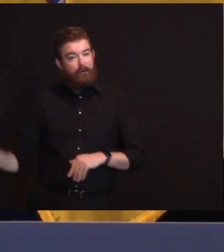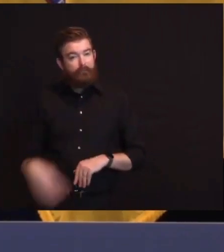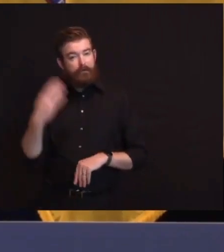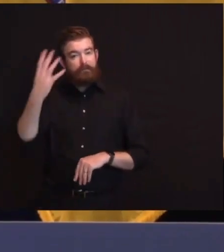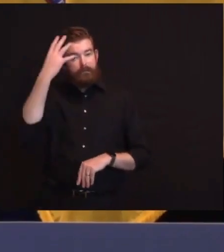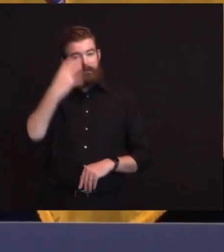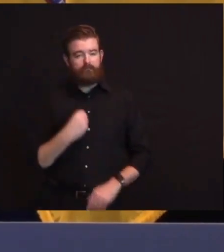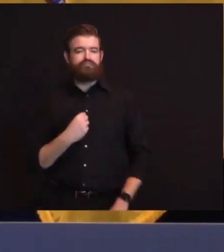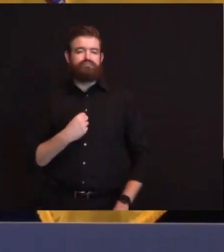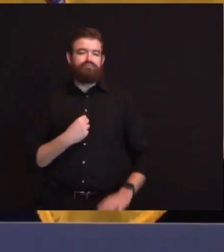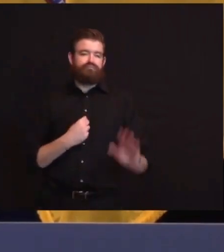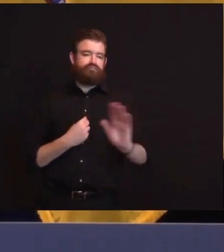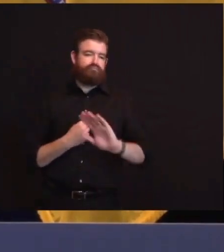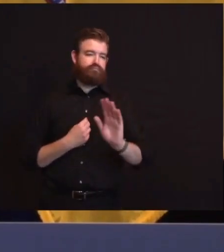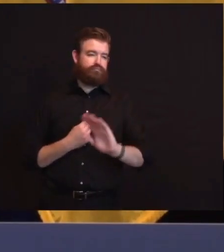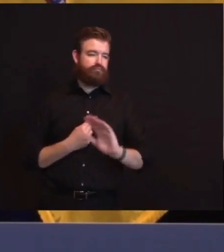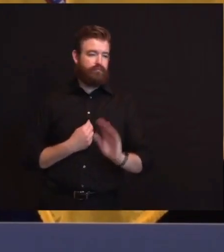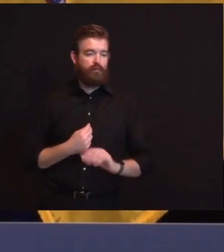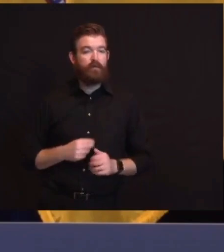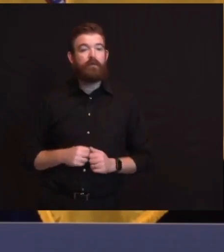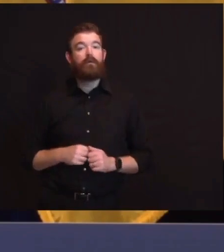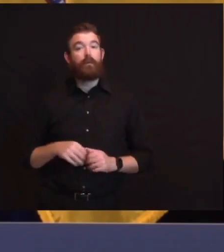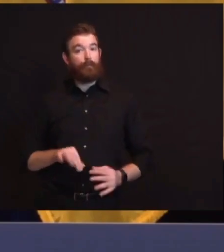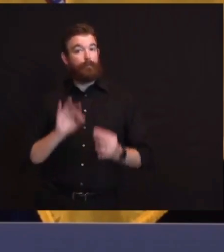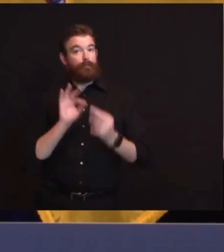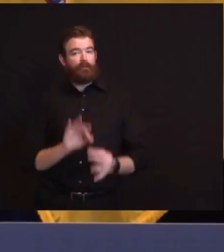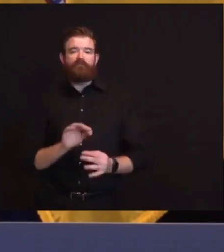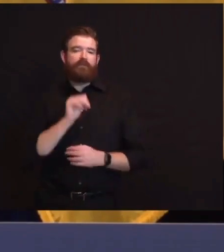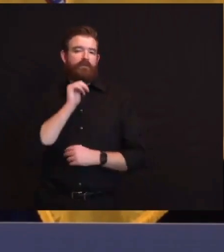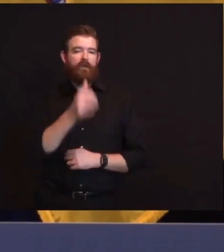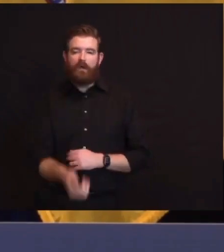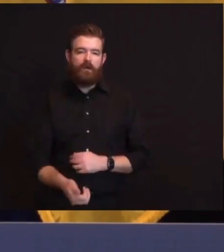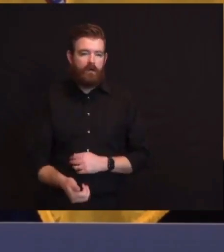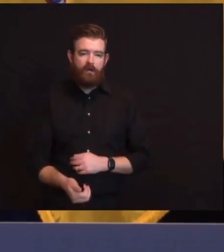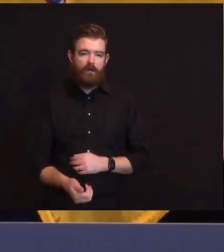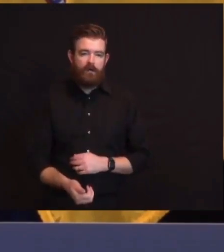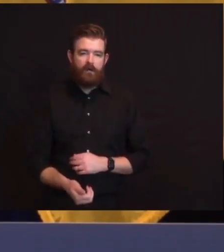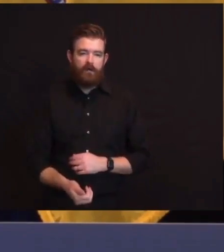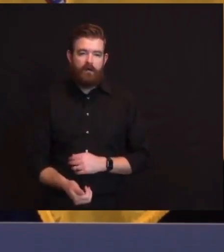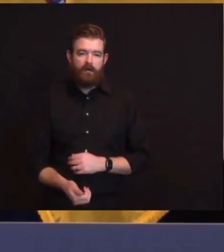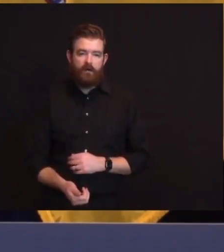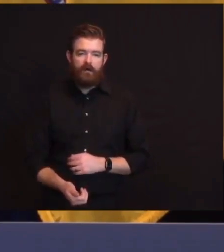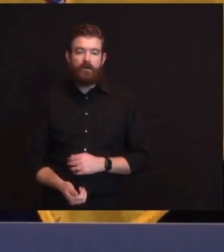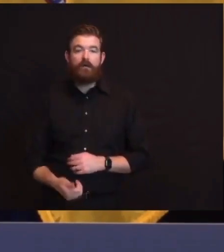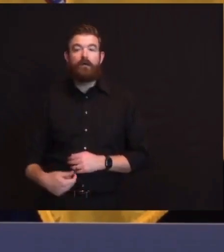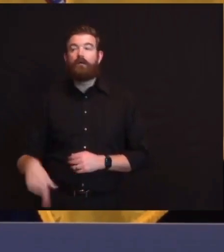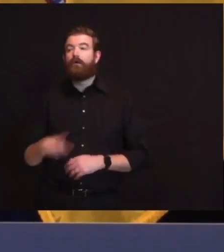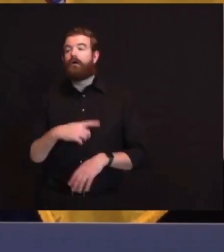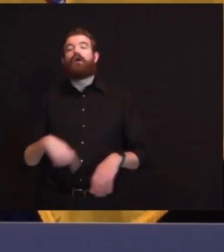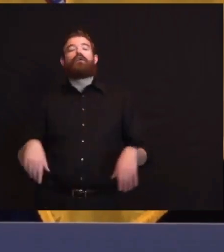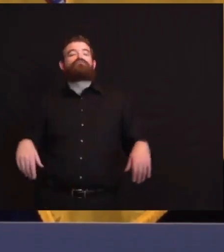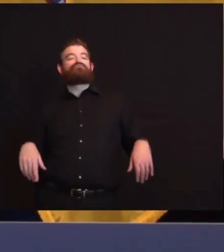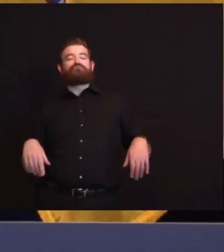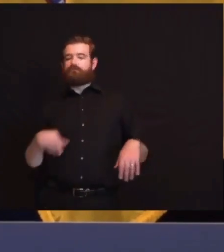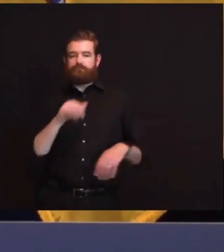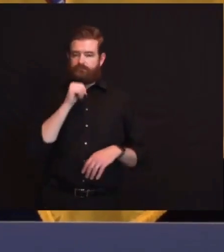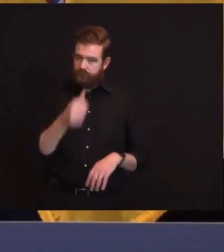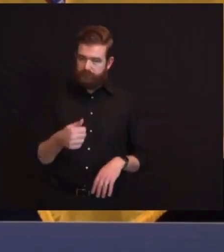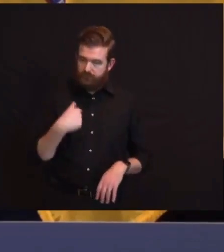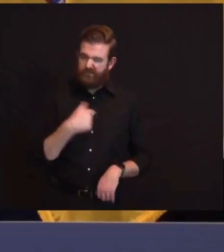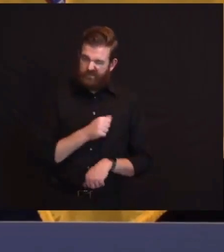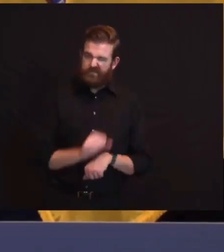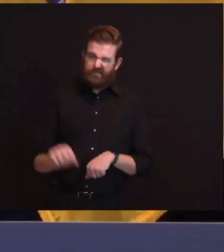perfect. I get that. And we won't rest until it gets perfect. So thank you. Sir, you feel like you got 1 or 2 here. I can just